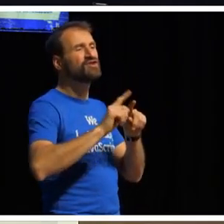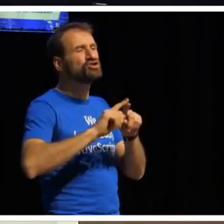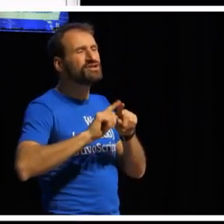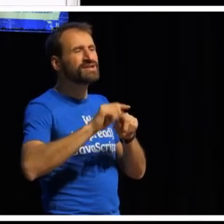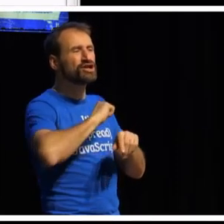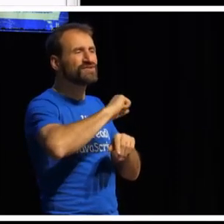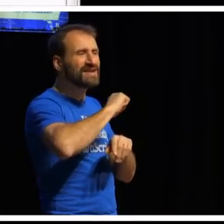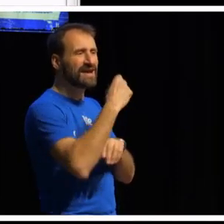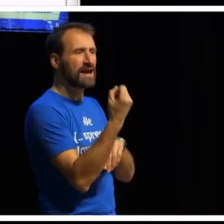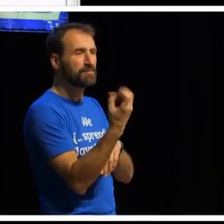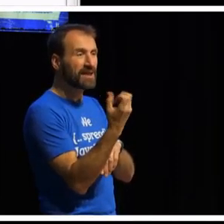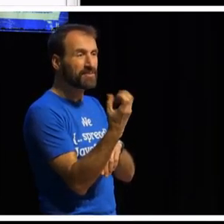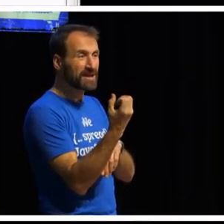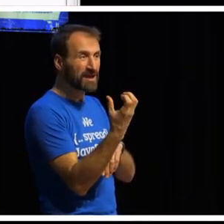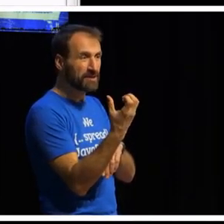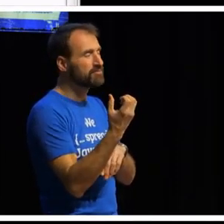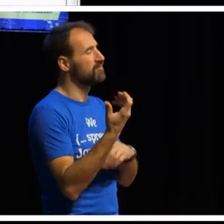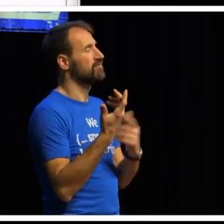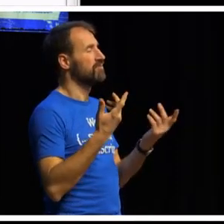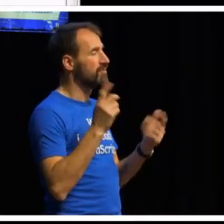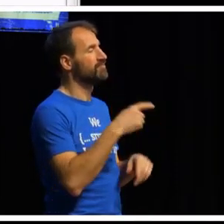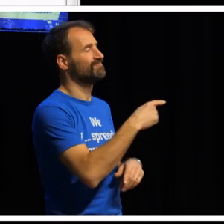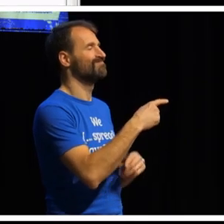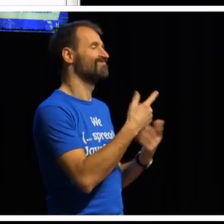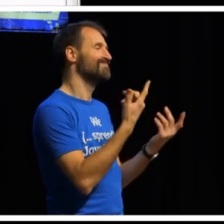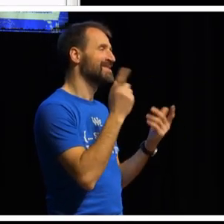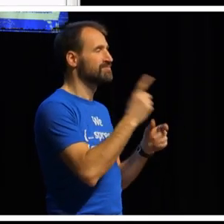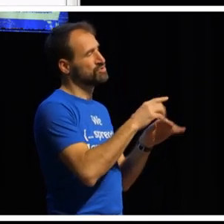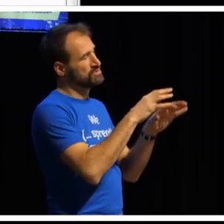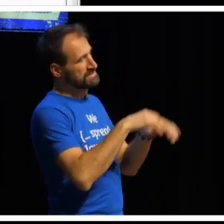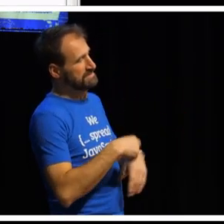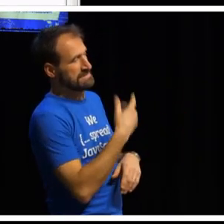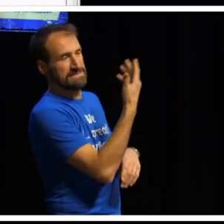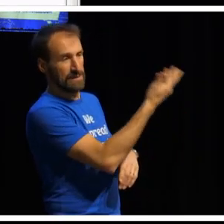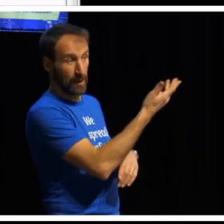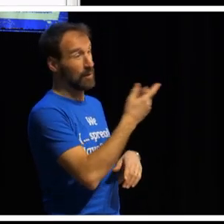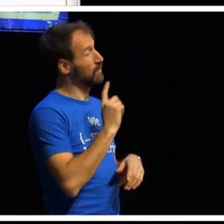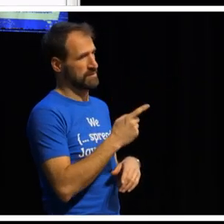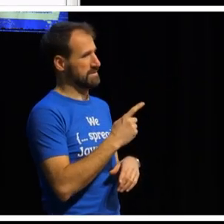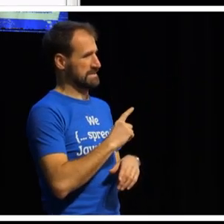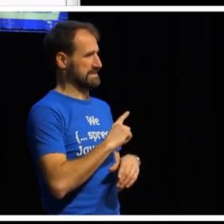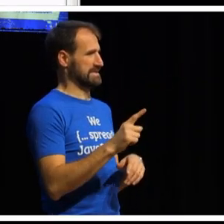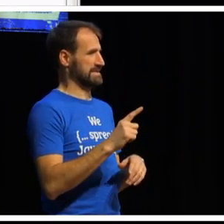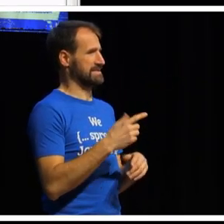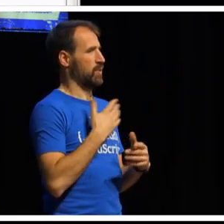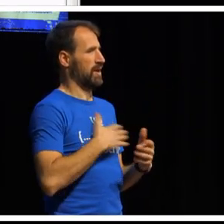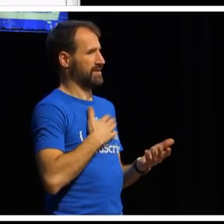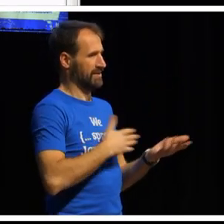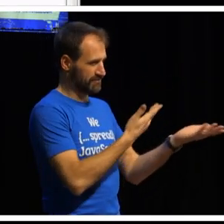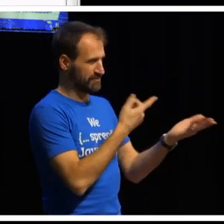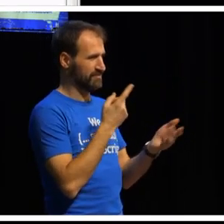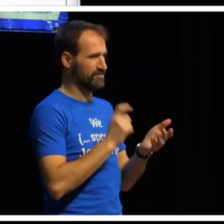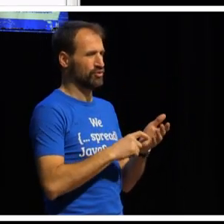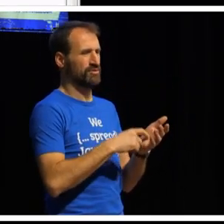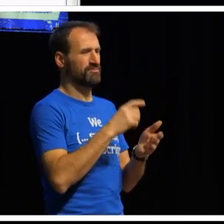scheduler, which is not great. And like, if you're doing stuff with microcontrollers, quite often you want to do several things at